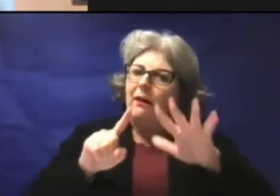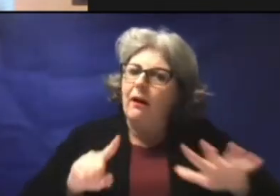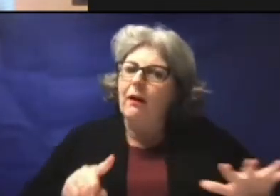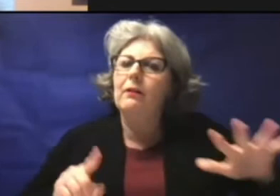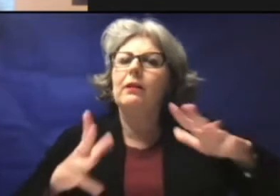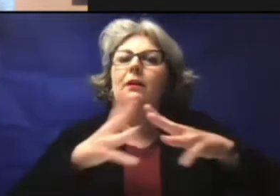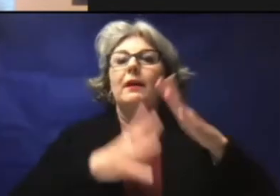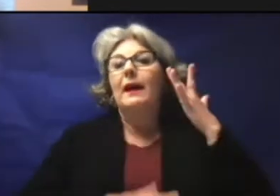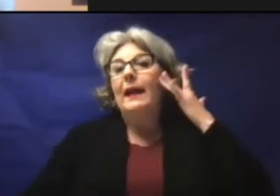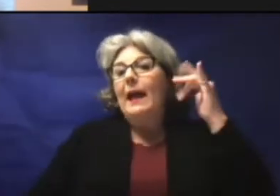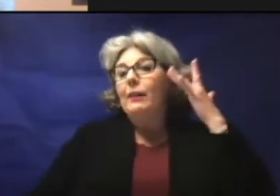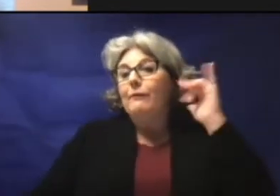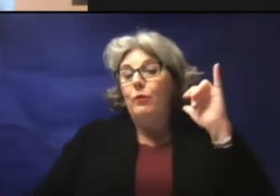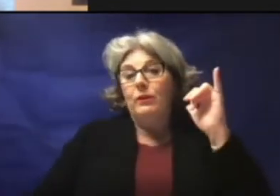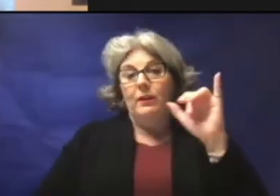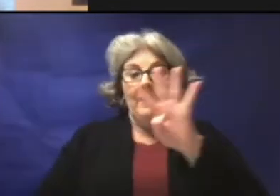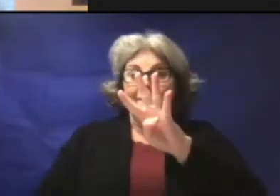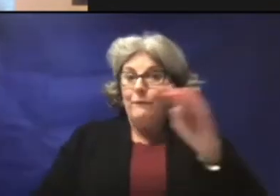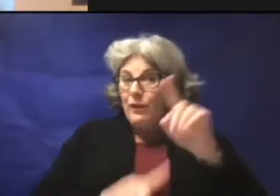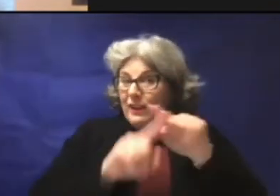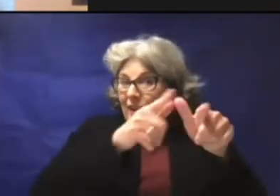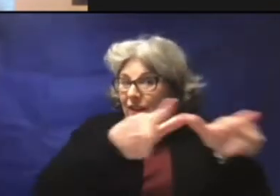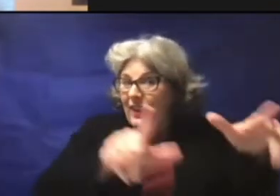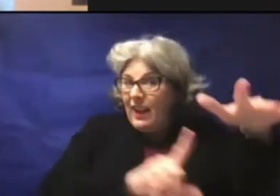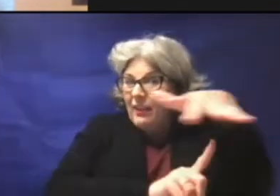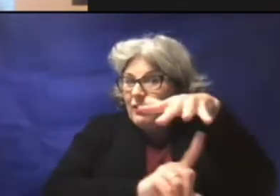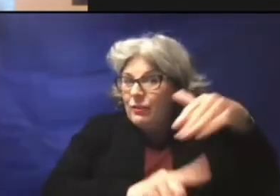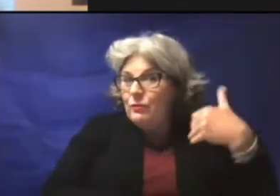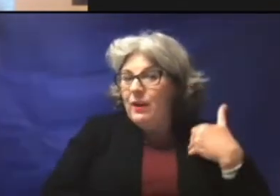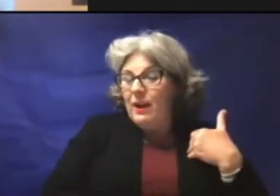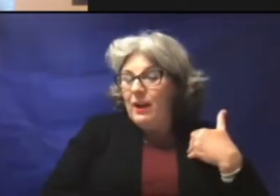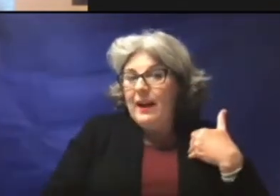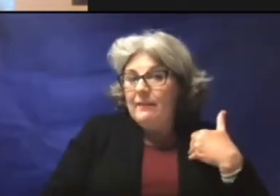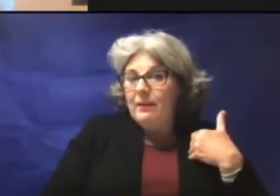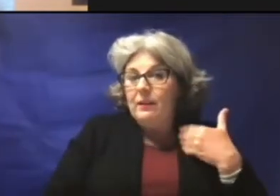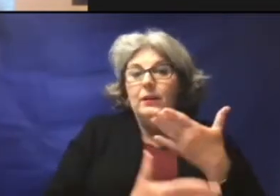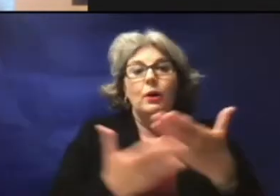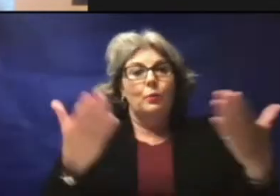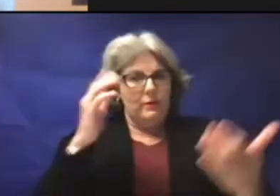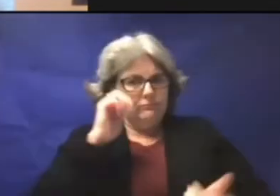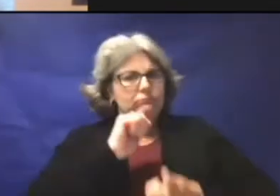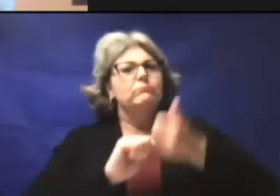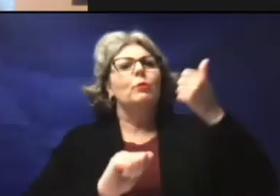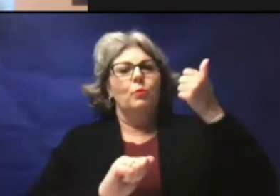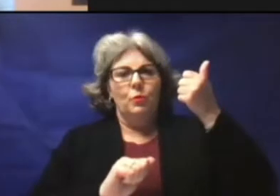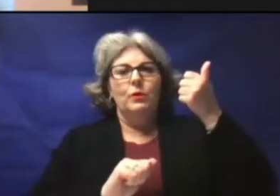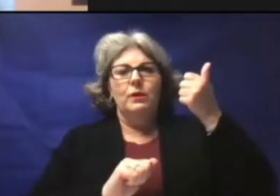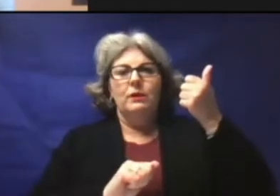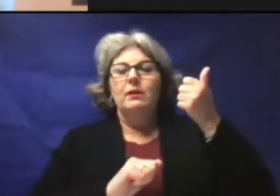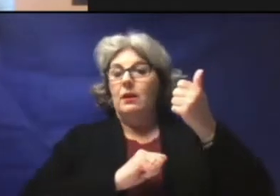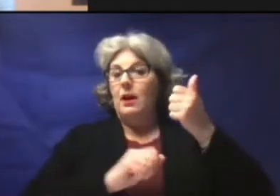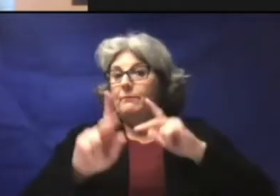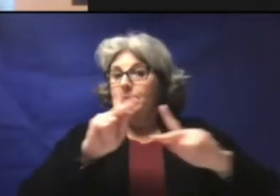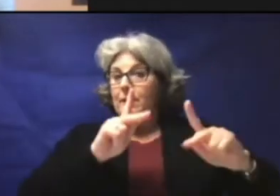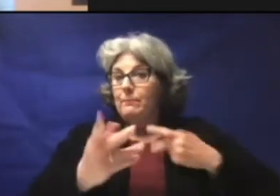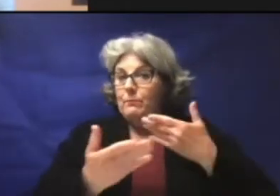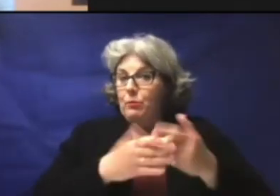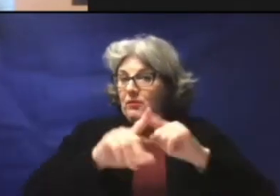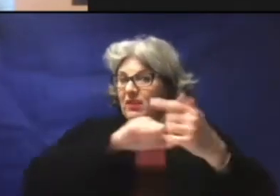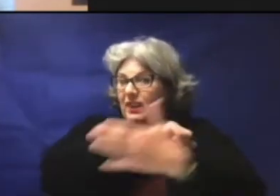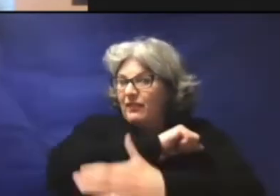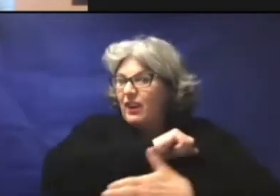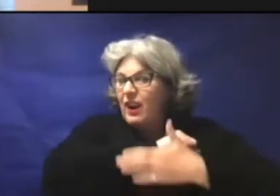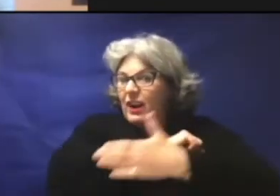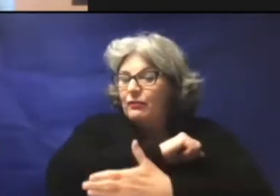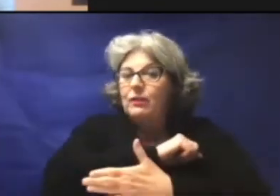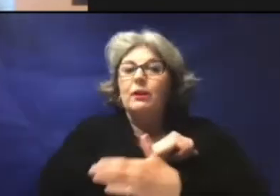In California, at least 40. And we are a majority foreign-born community, which means that we